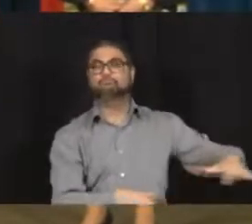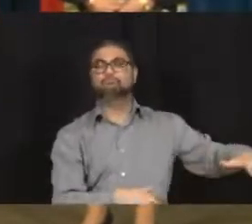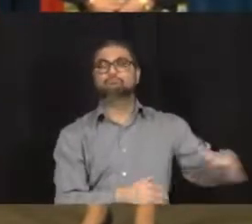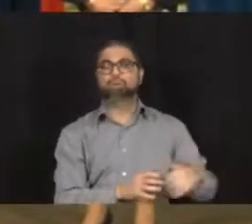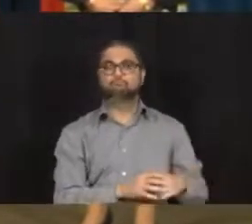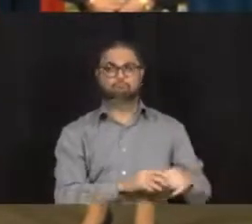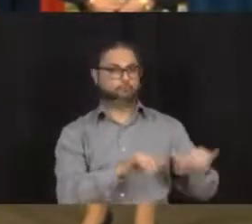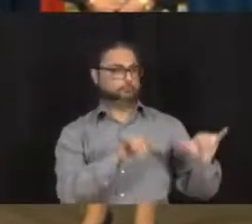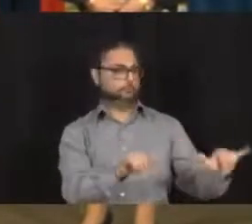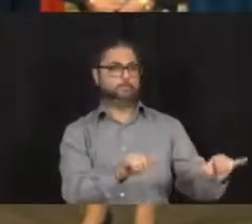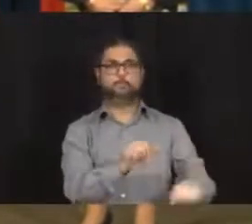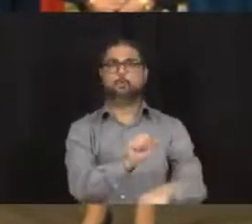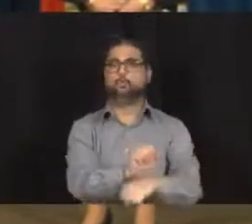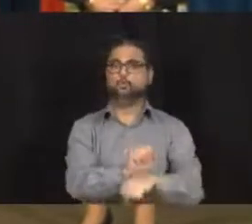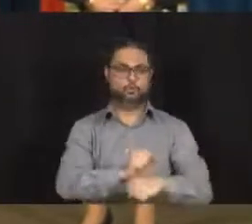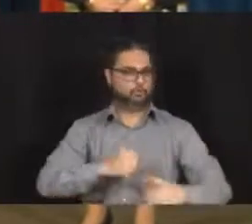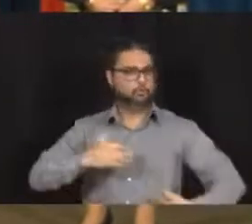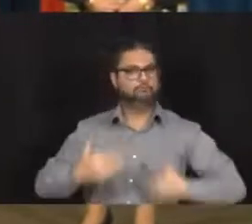vast majority,